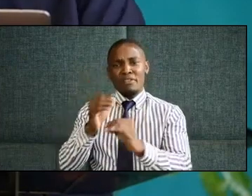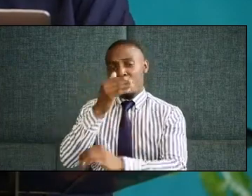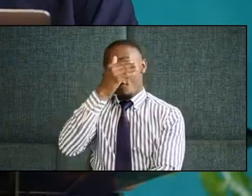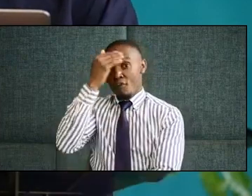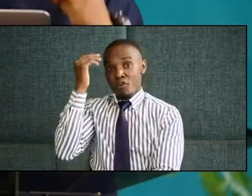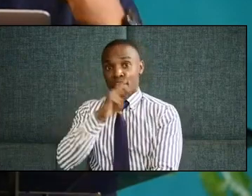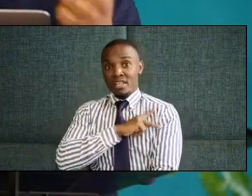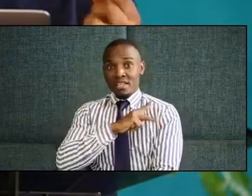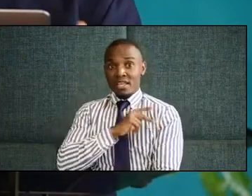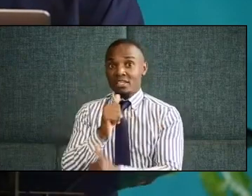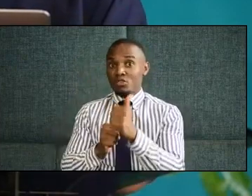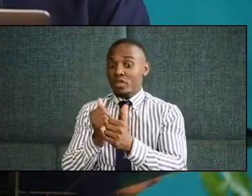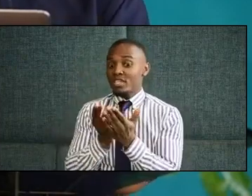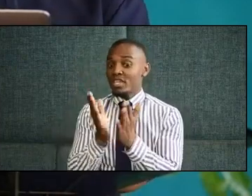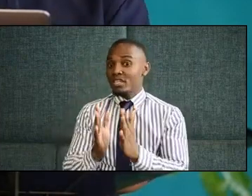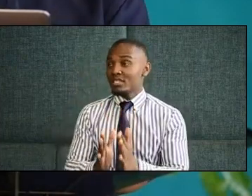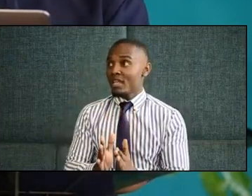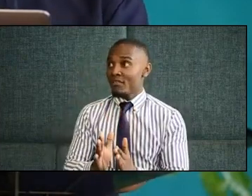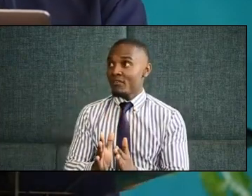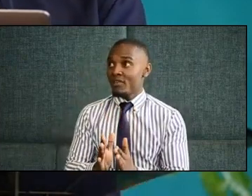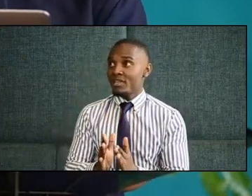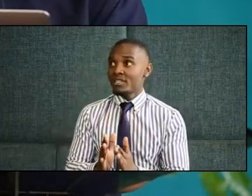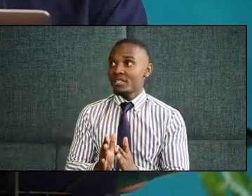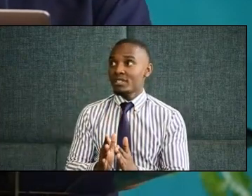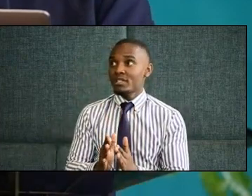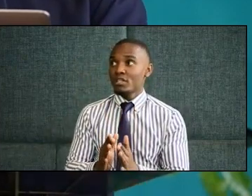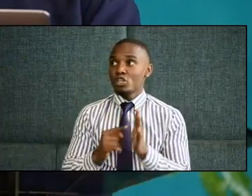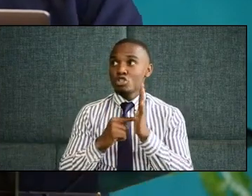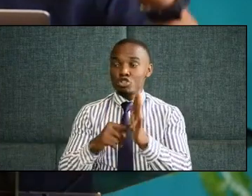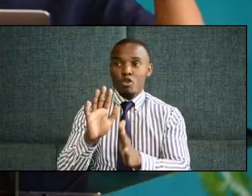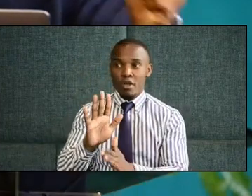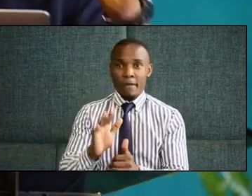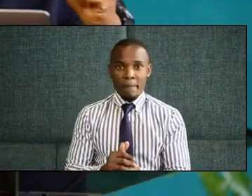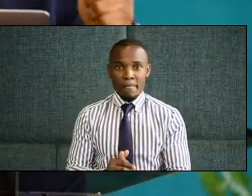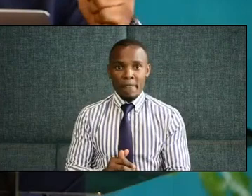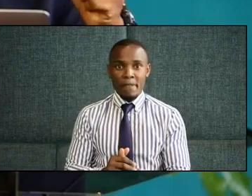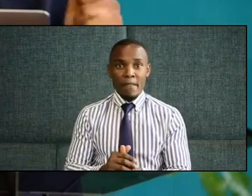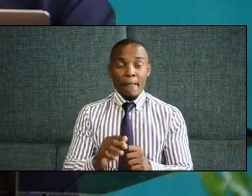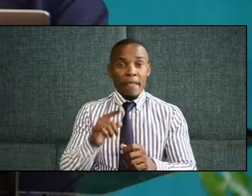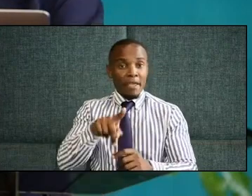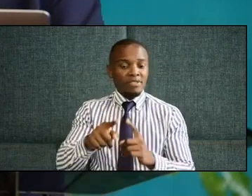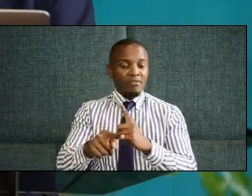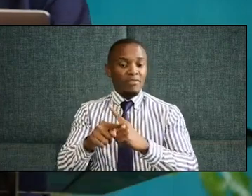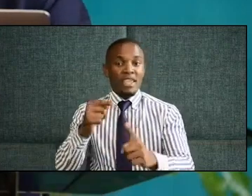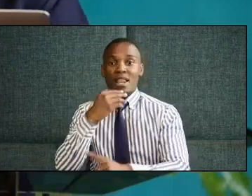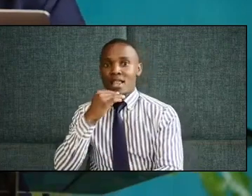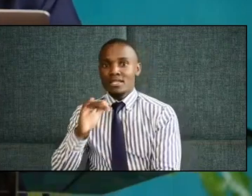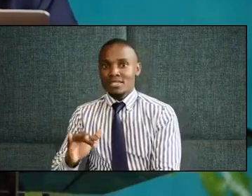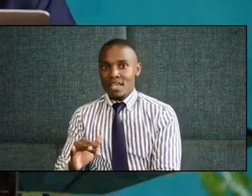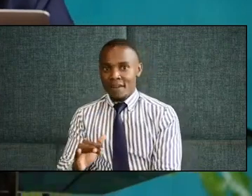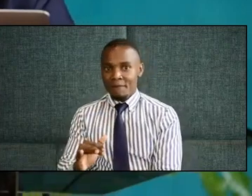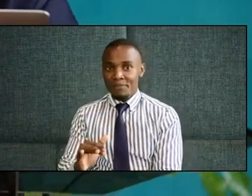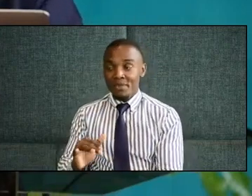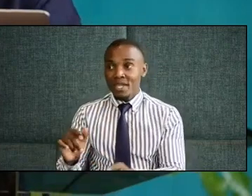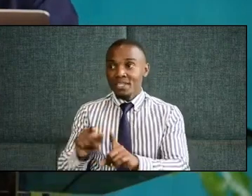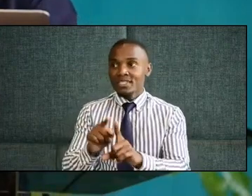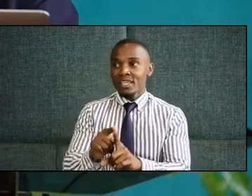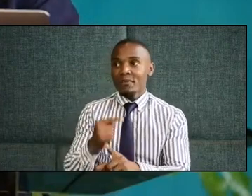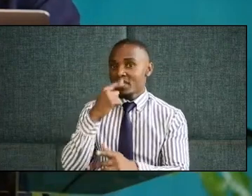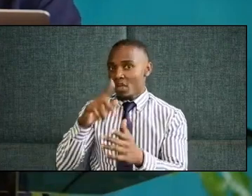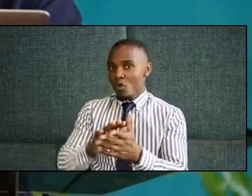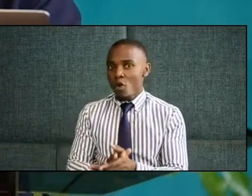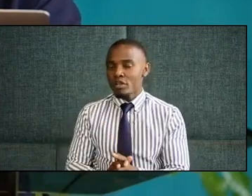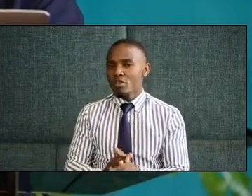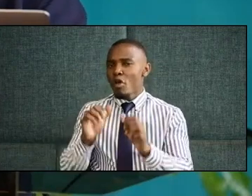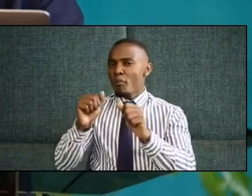kindness which his father, Jehoiada, has shown him. But he murdered his son. And as he died, he says, may